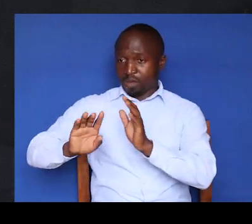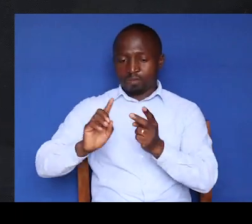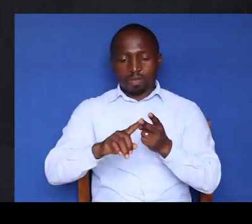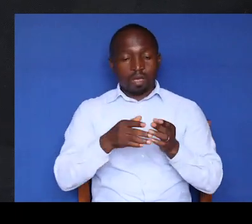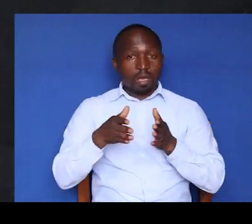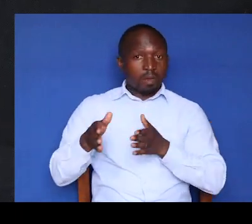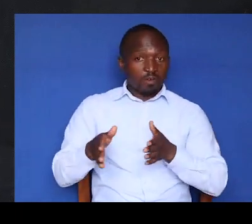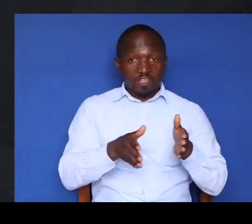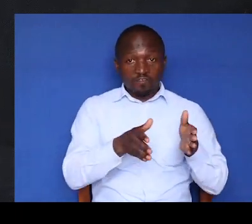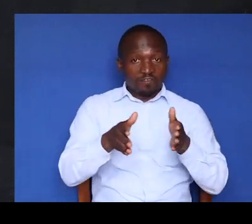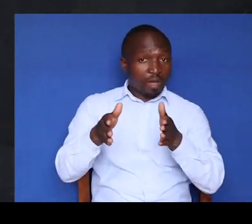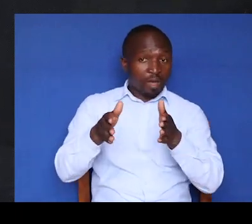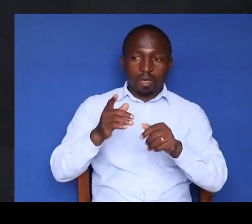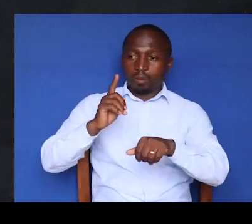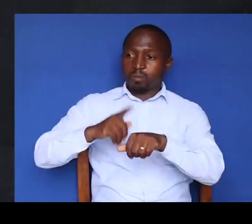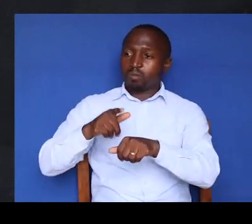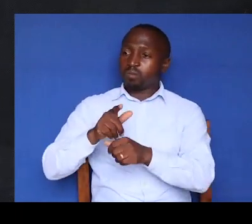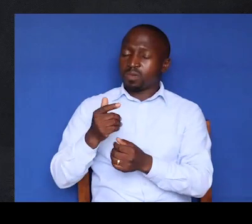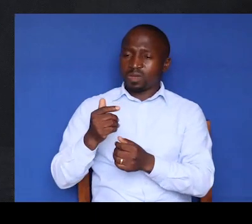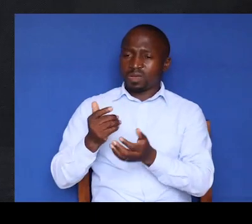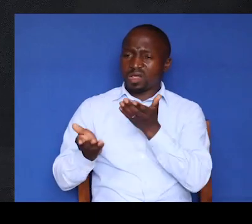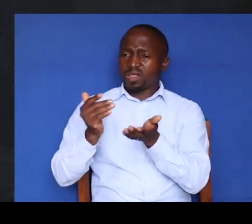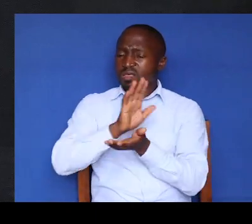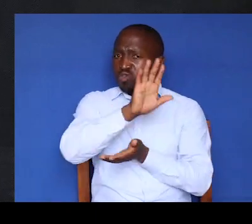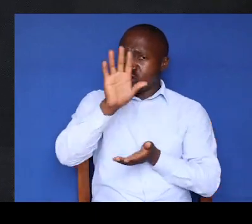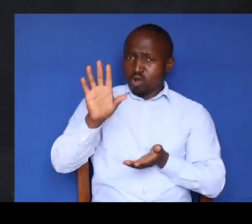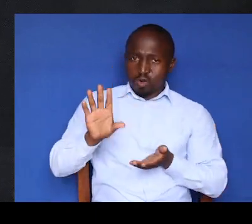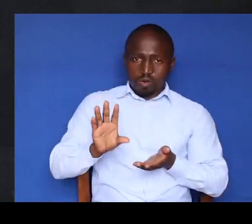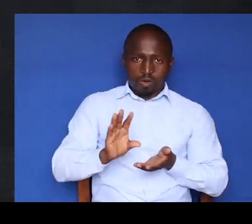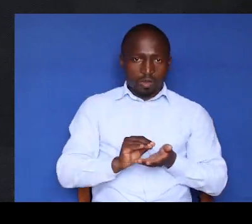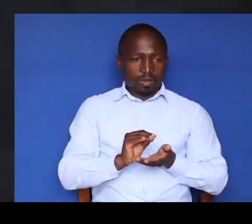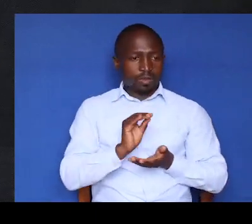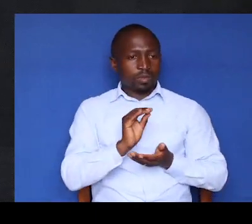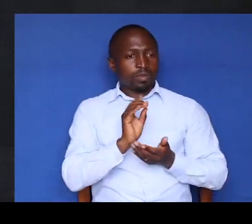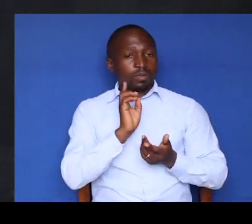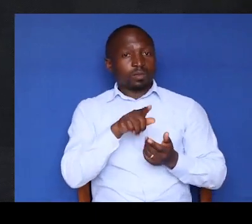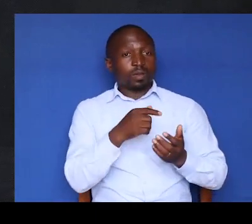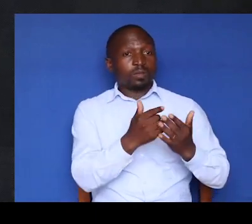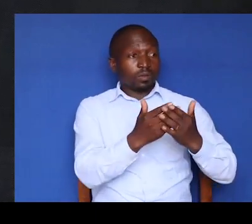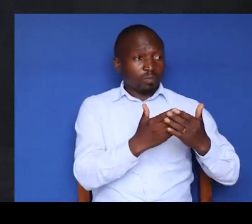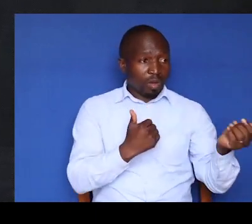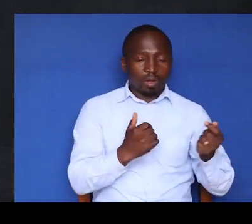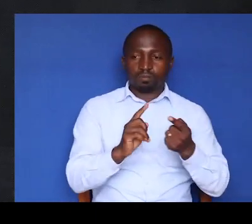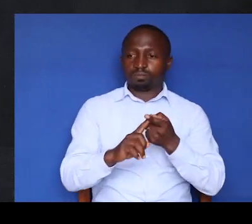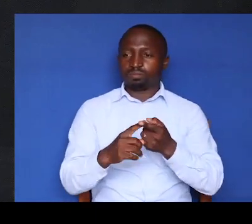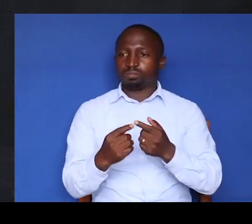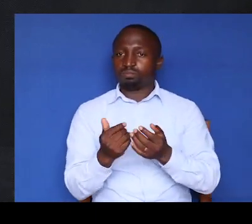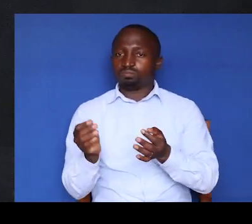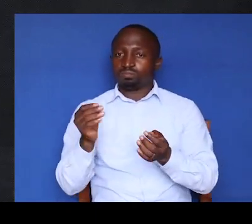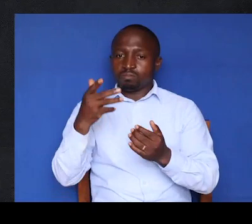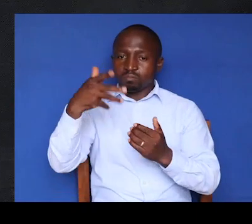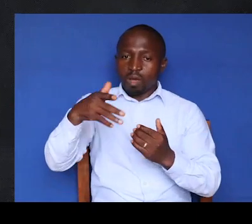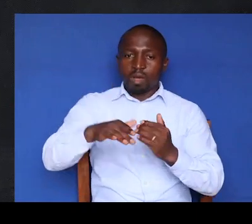Rivers, almost all, subjected to factors which make fluctuation of